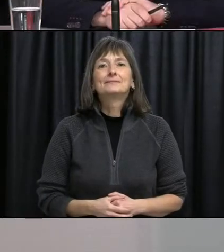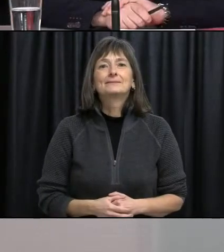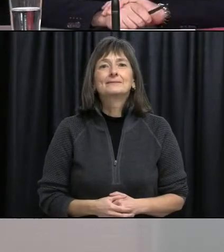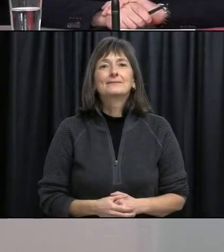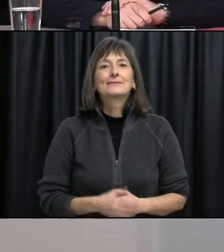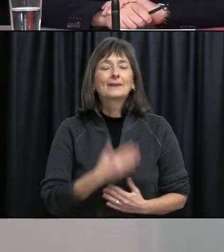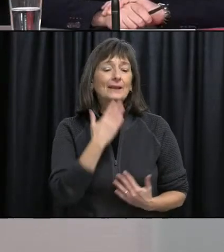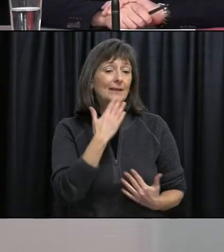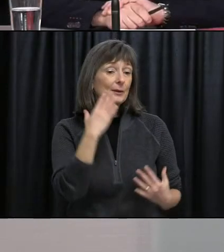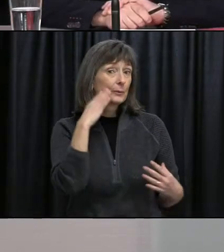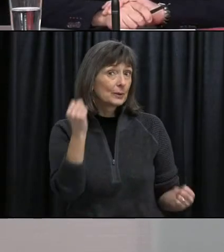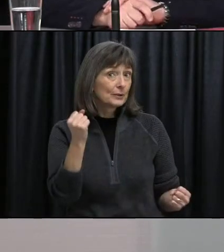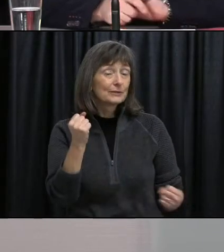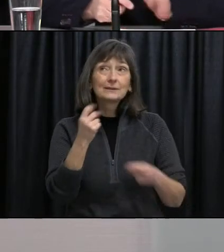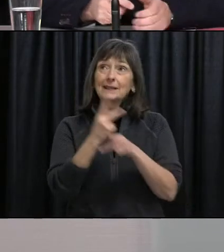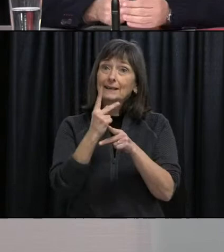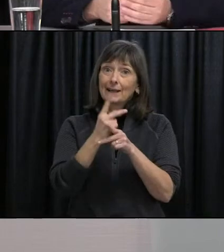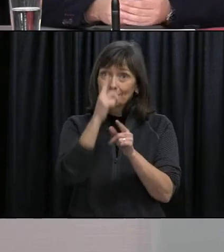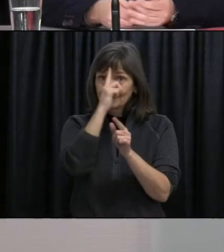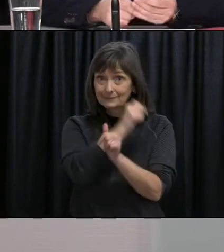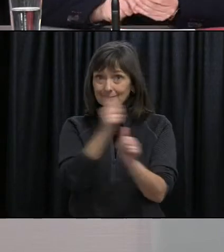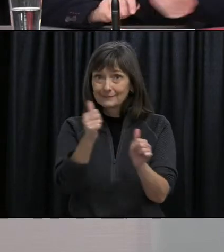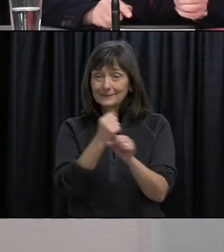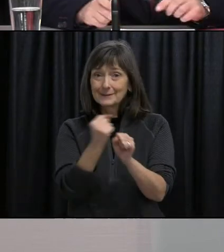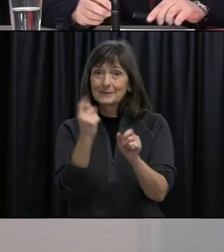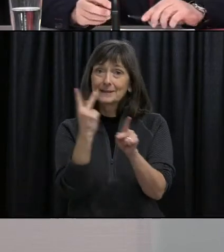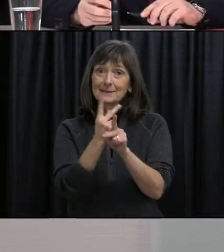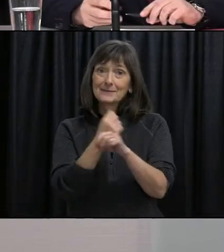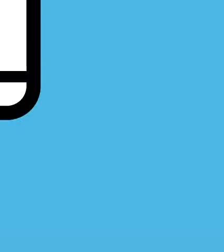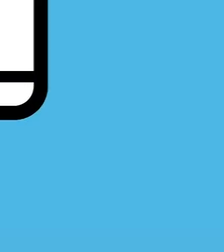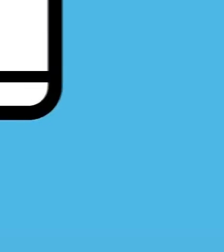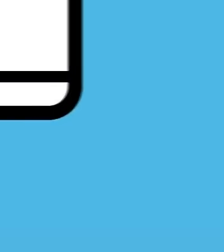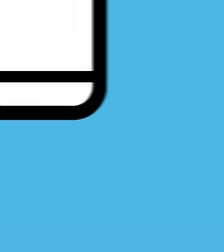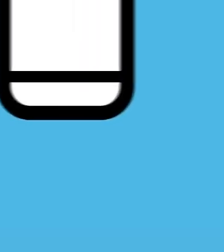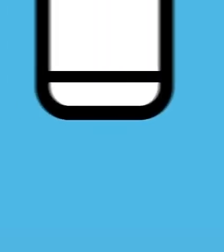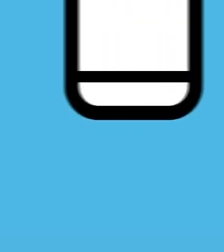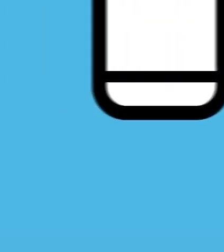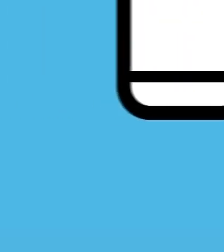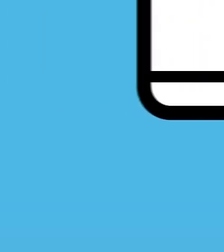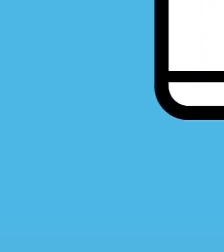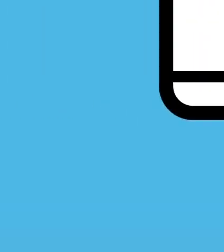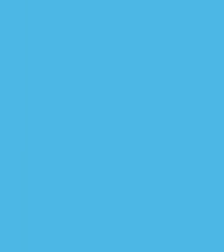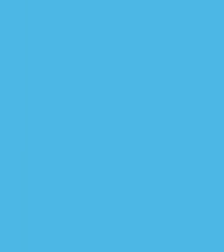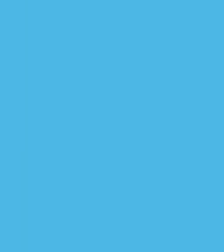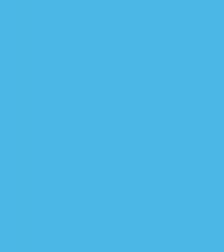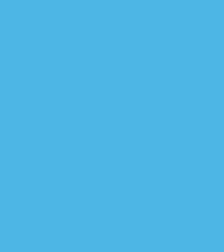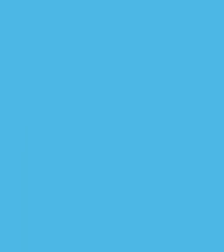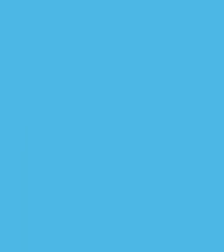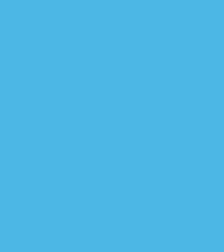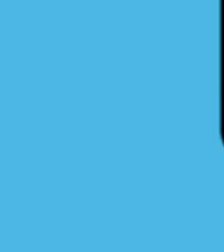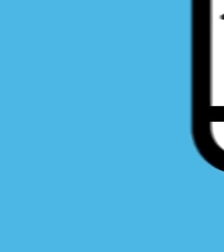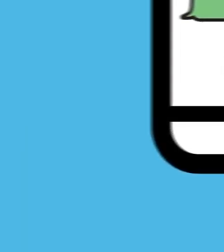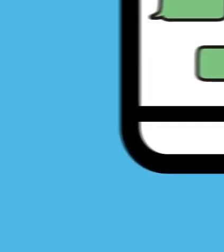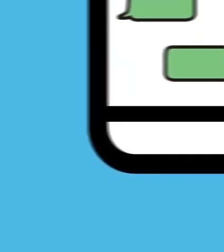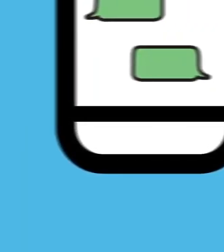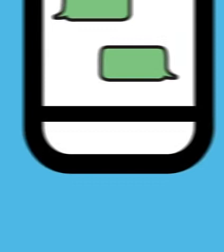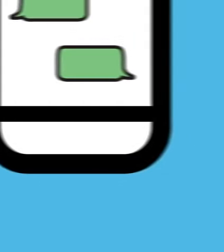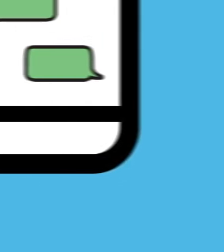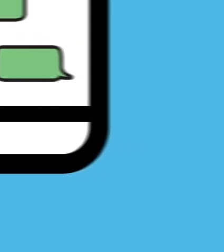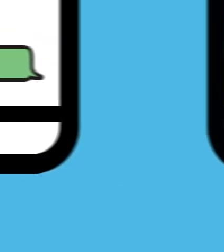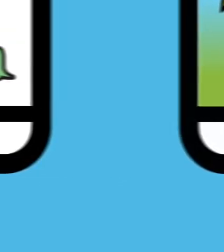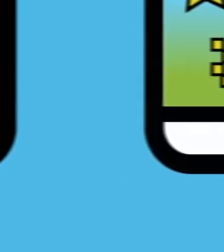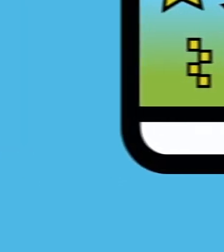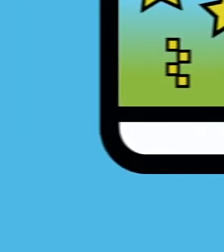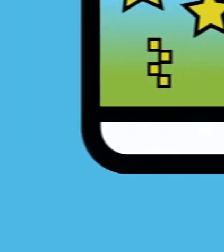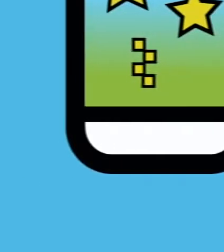Thank you, Premier. Take care, everyone. Stay safe and enjoy the rest of your day. Our smartphones. We use them to keep in touch,